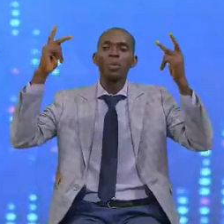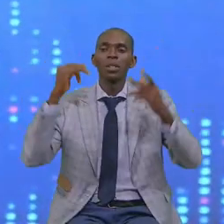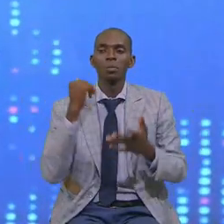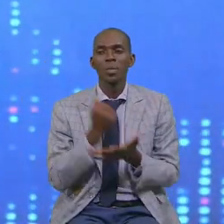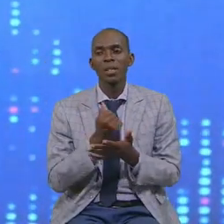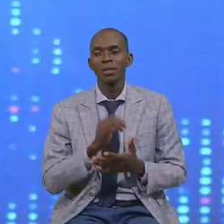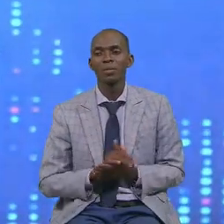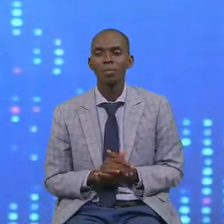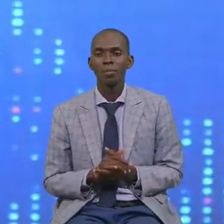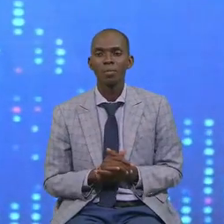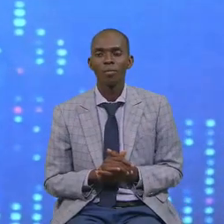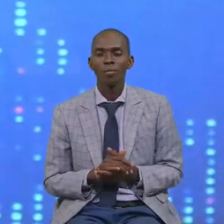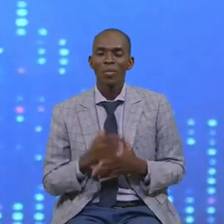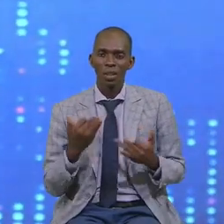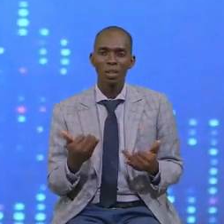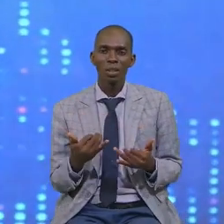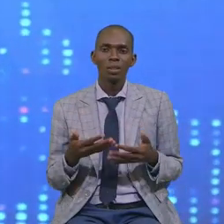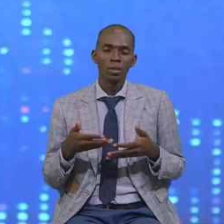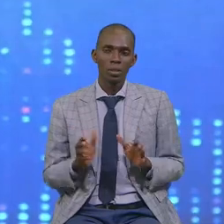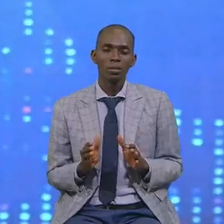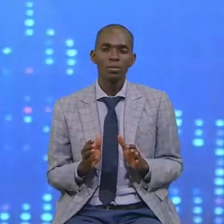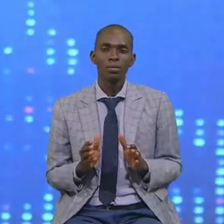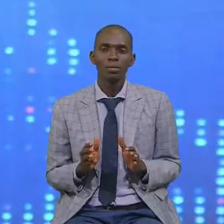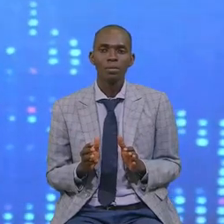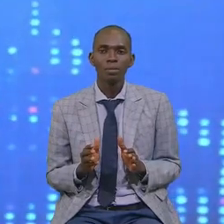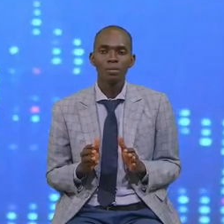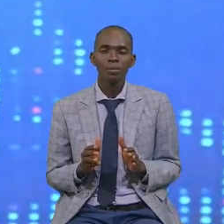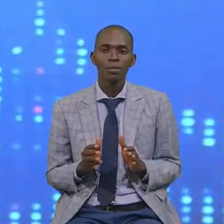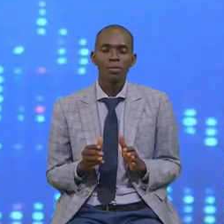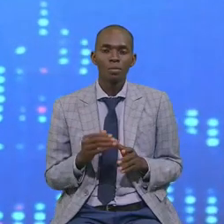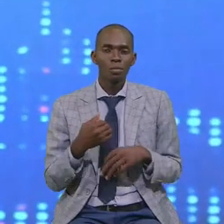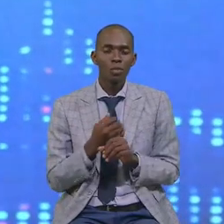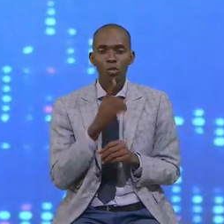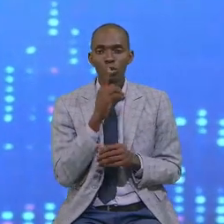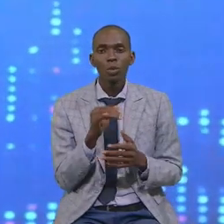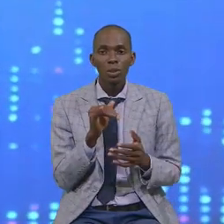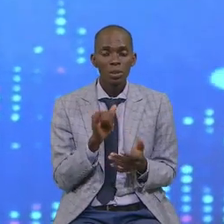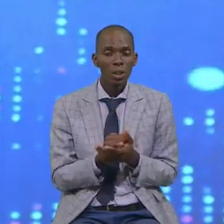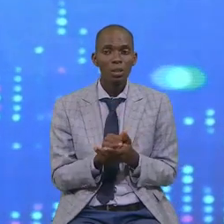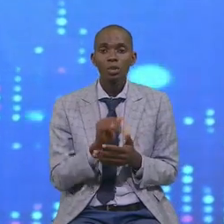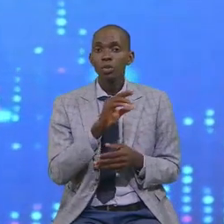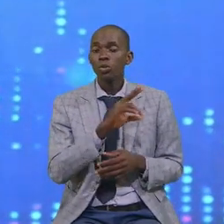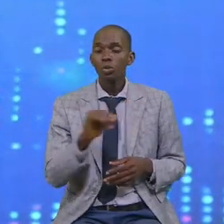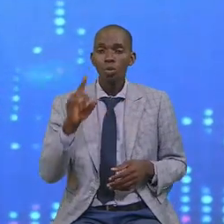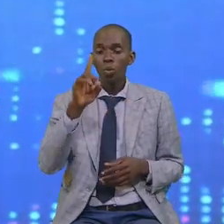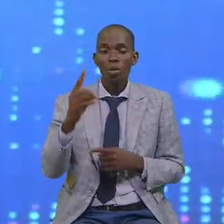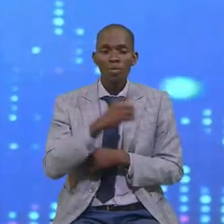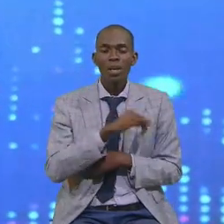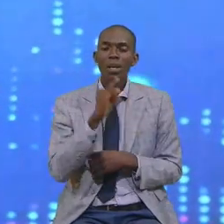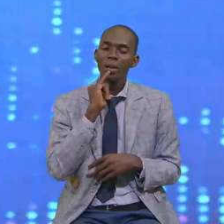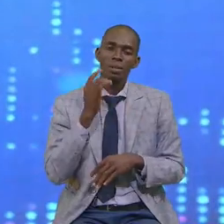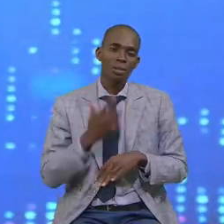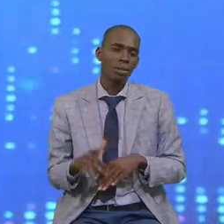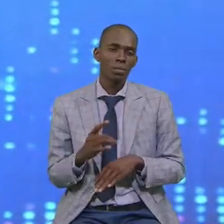what I go by. And I make sure that no day is empty.